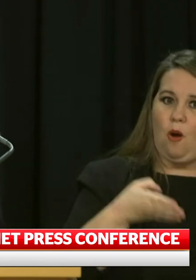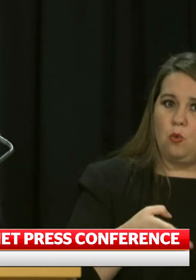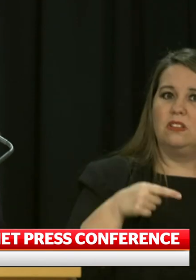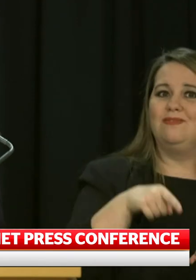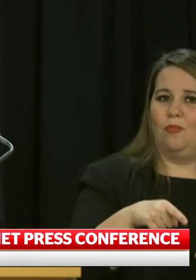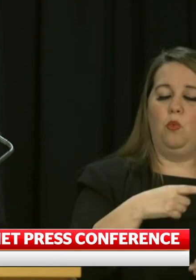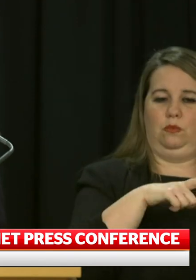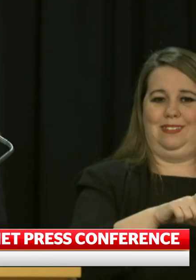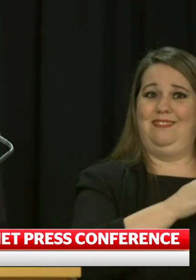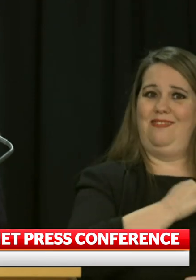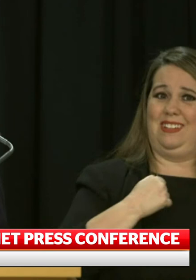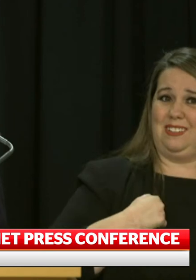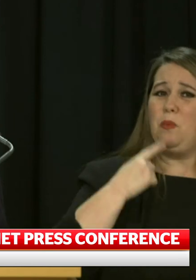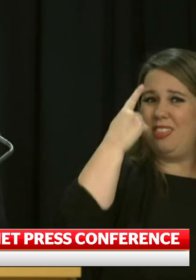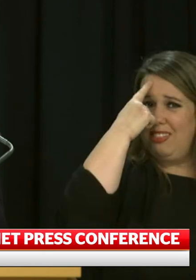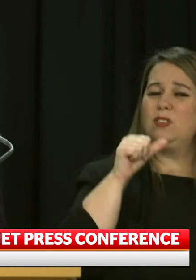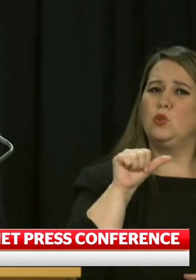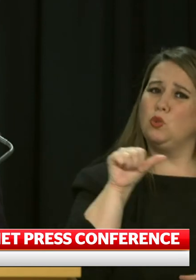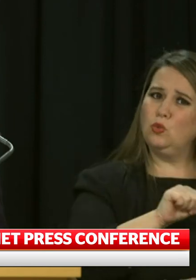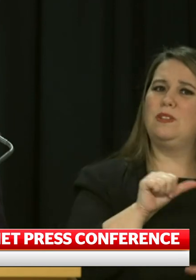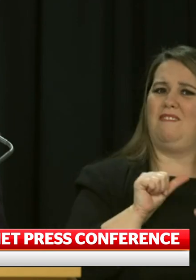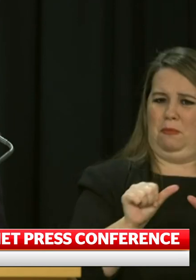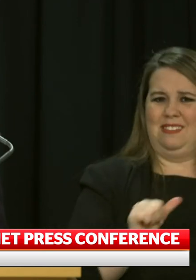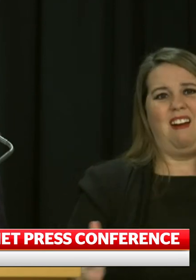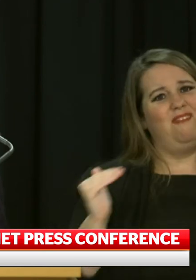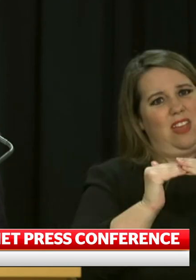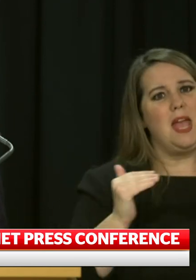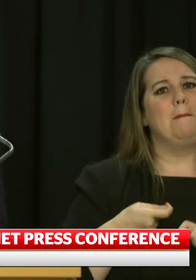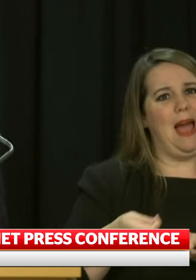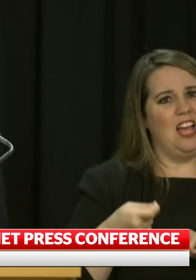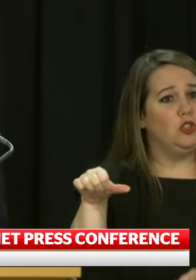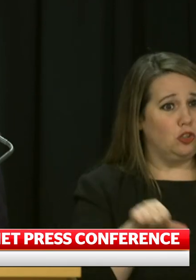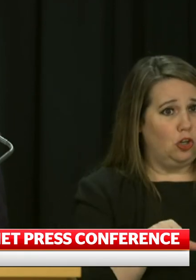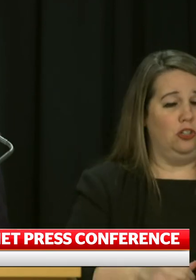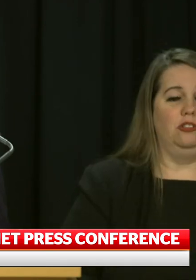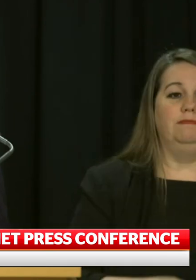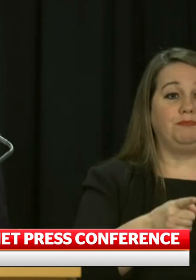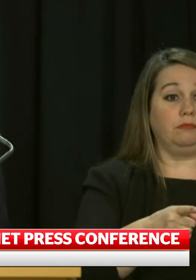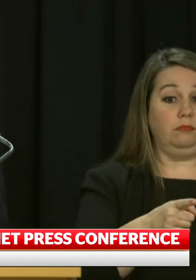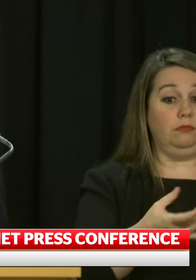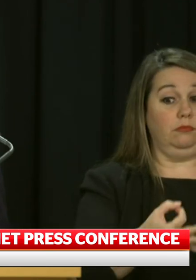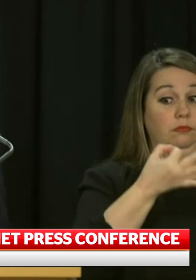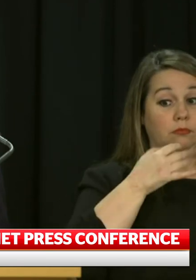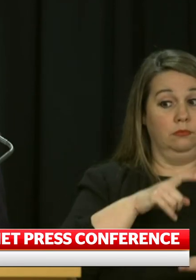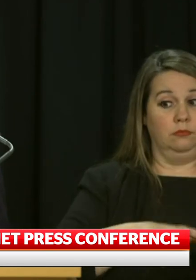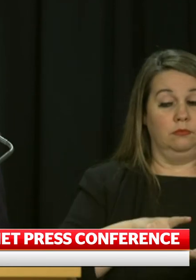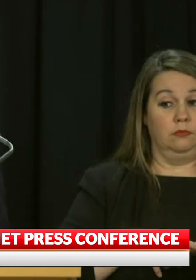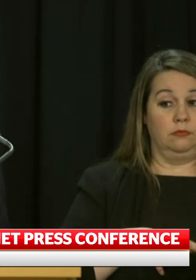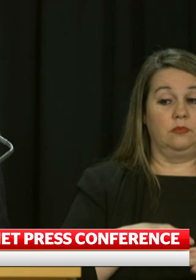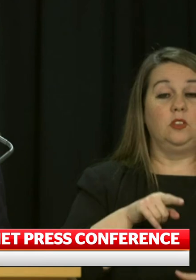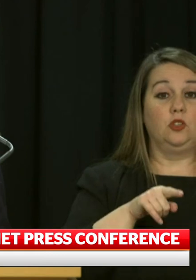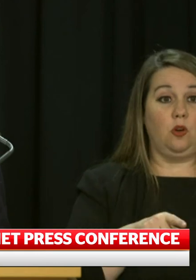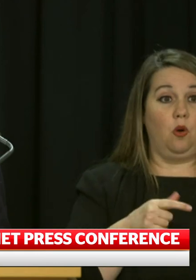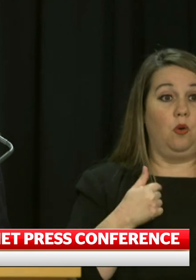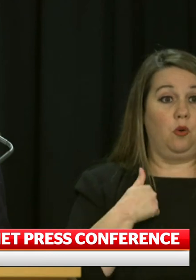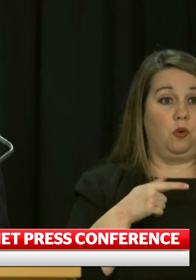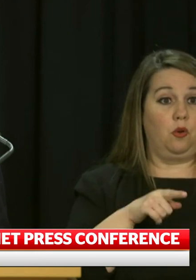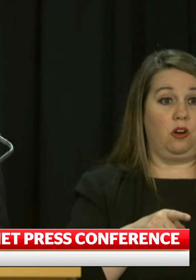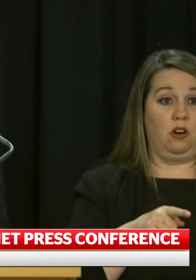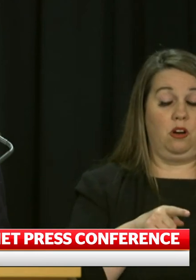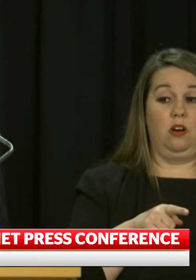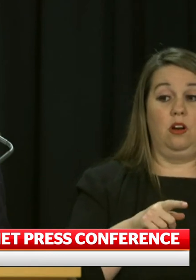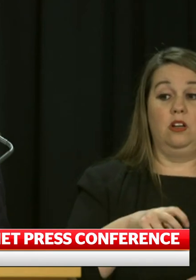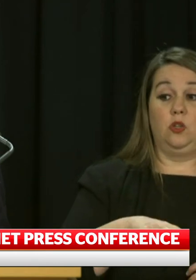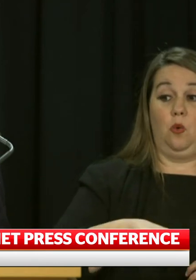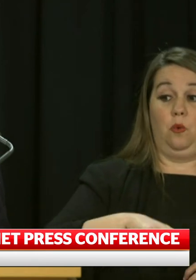that they'll be able to get that. Do you expect that, or do you have a target of reducing the attrition rate